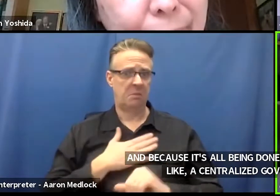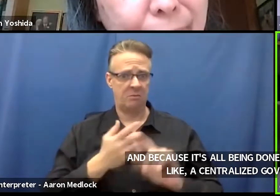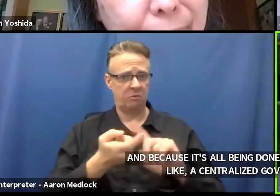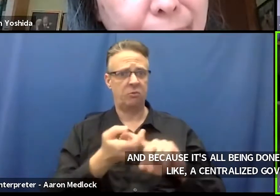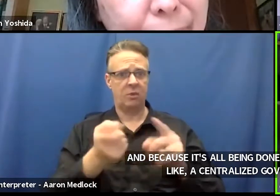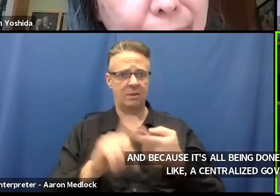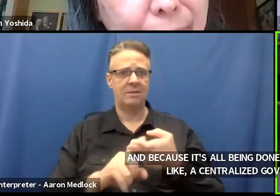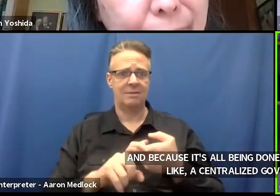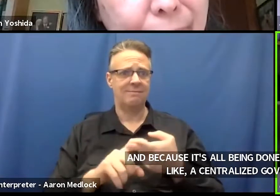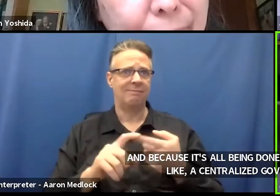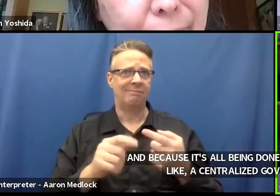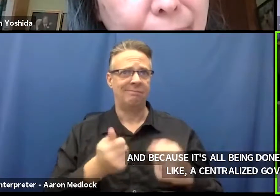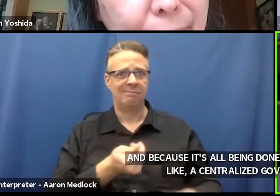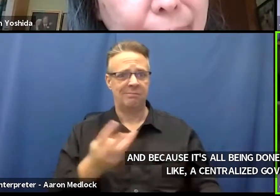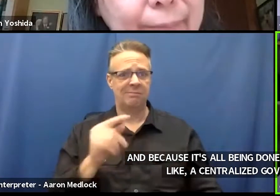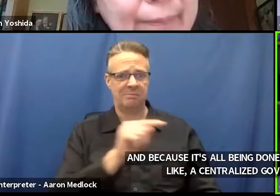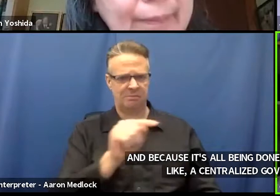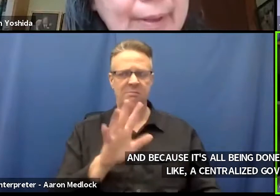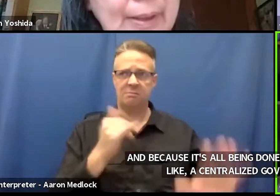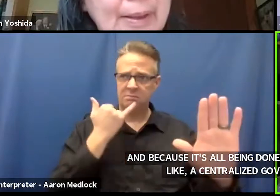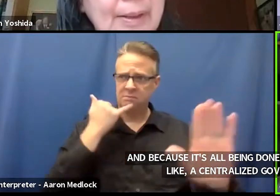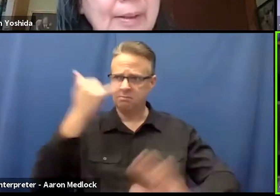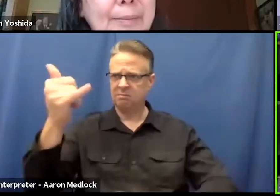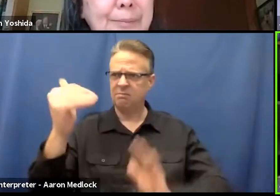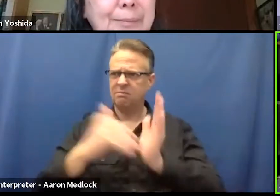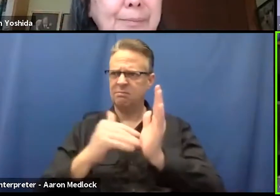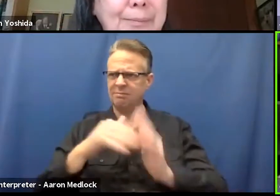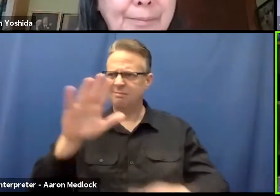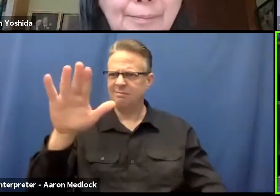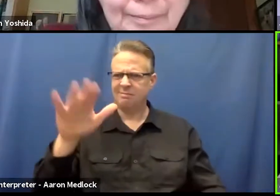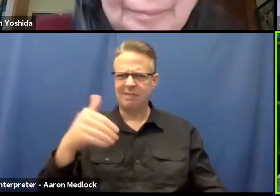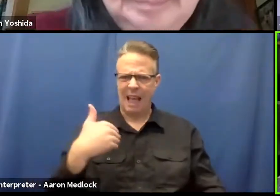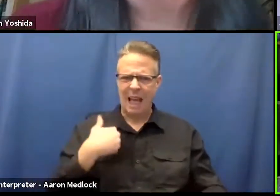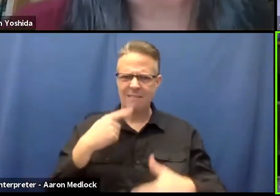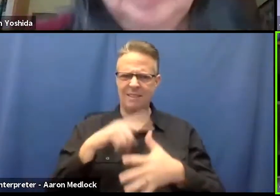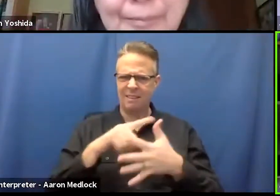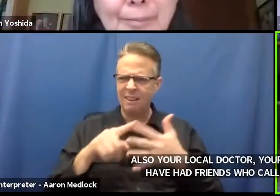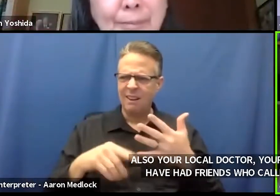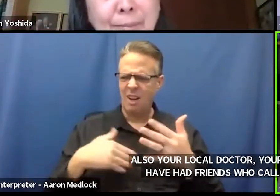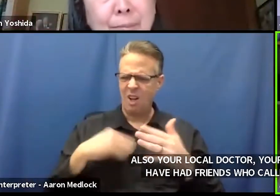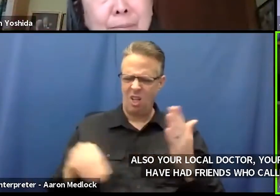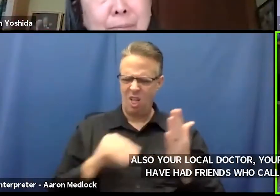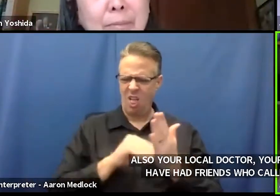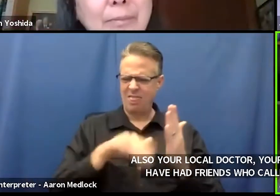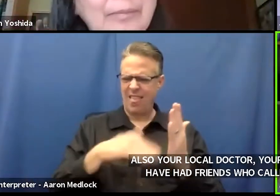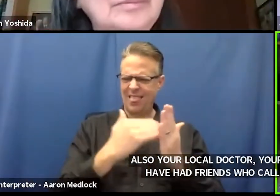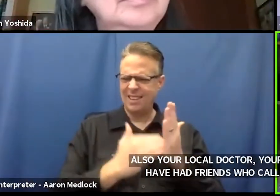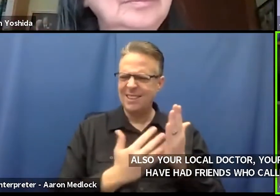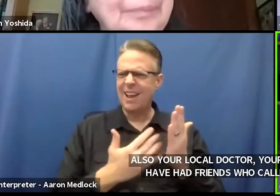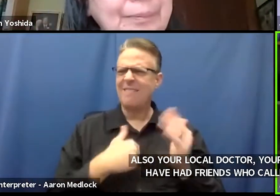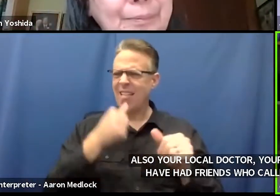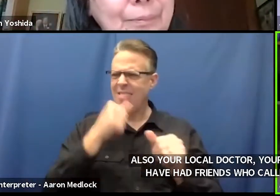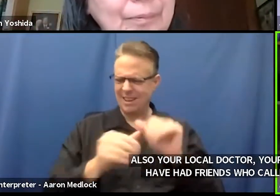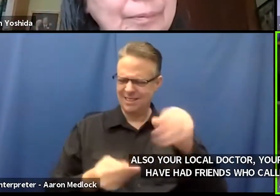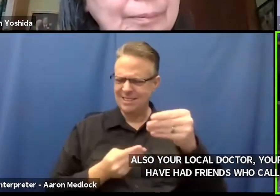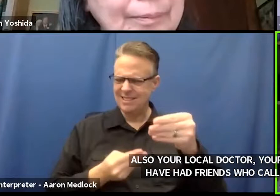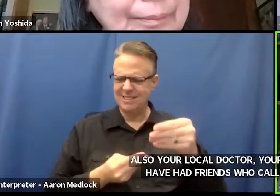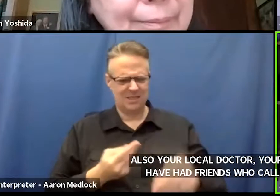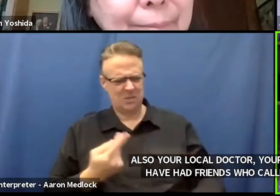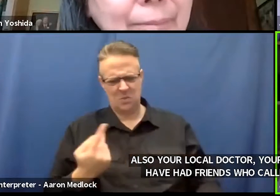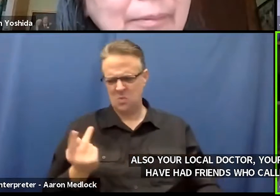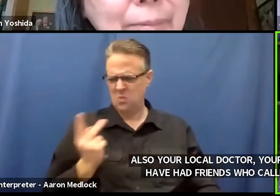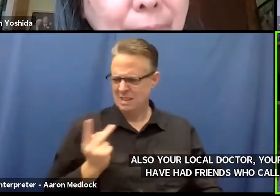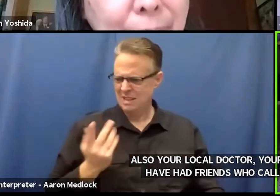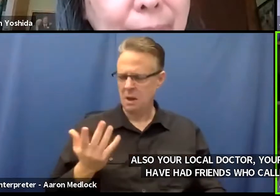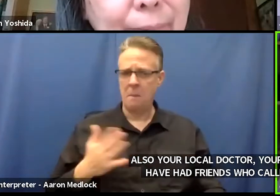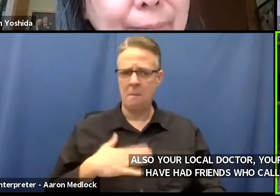who called their doctor and said, I have been on this shielding list. I had this letter. Please, can me and my partner,